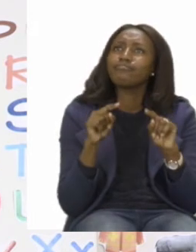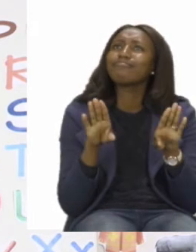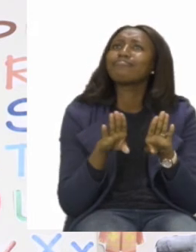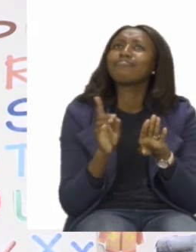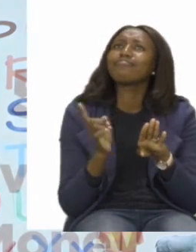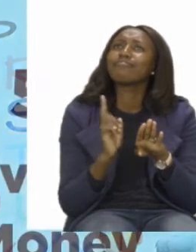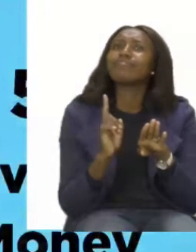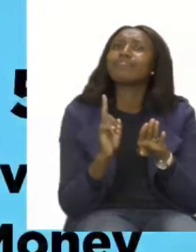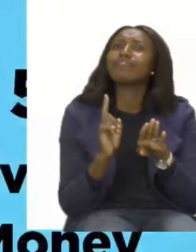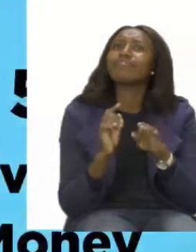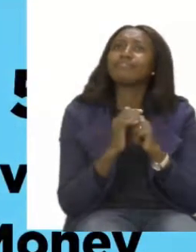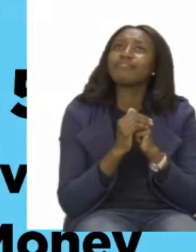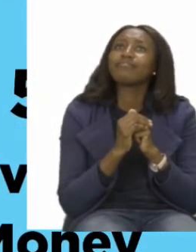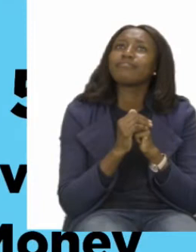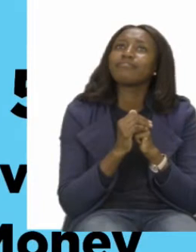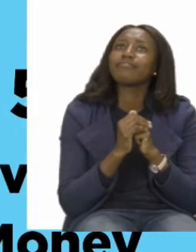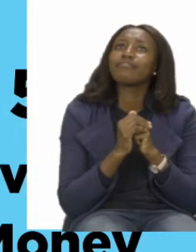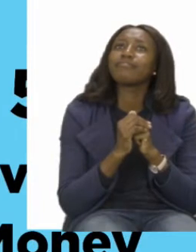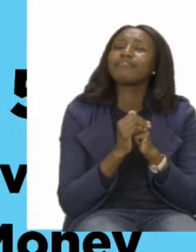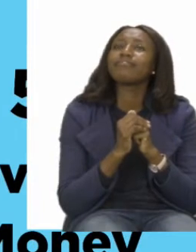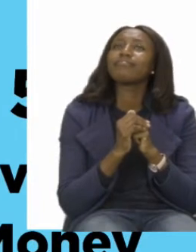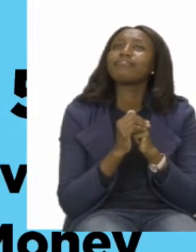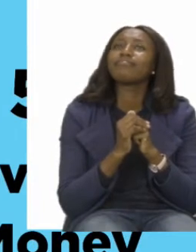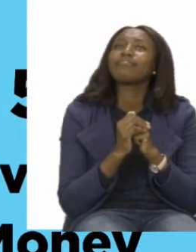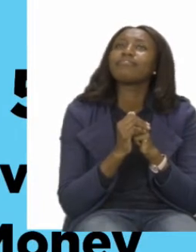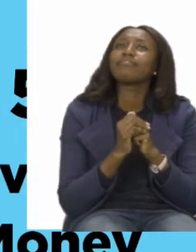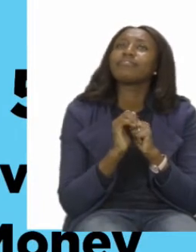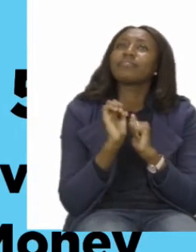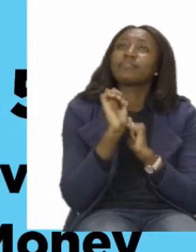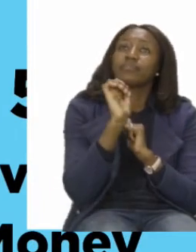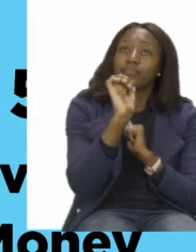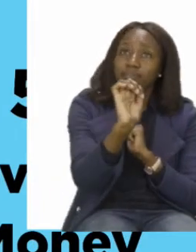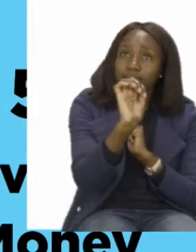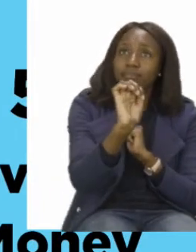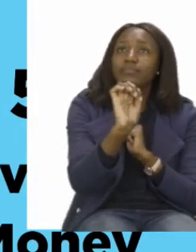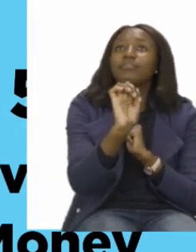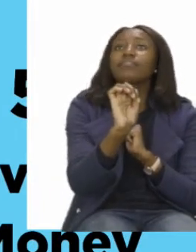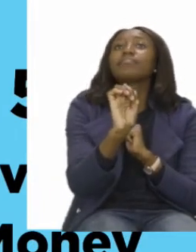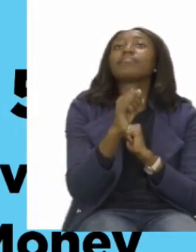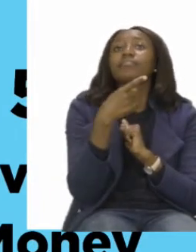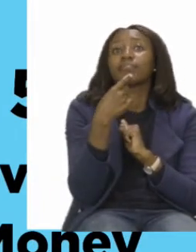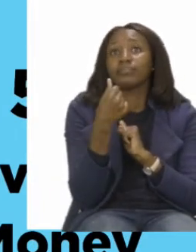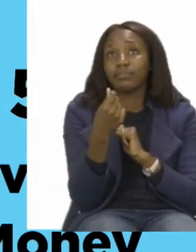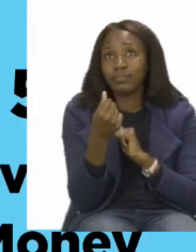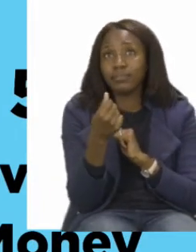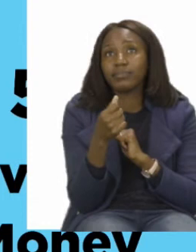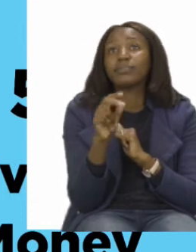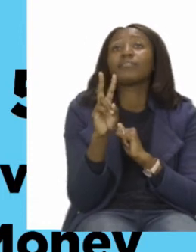to do today? Our lesson today will be about possessive nouns,